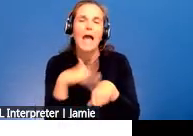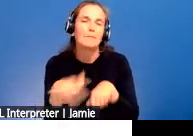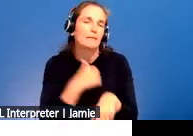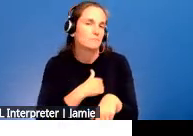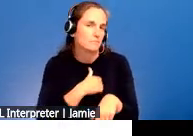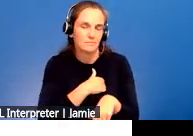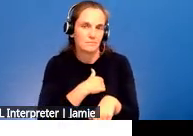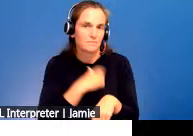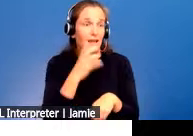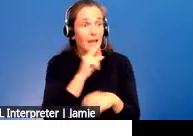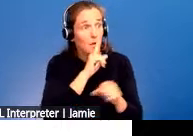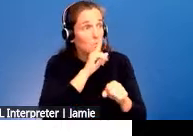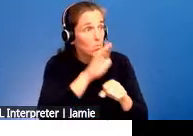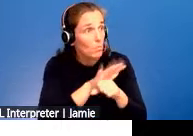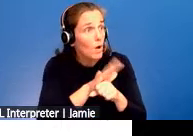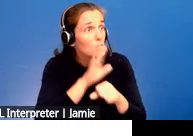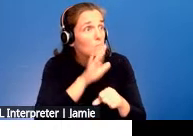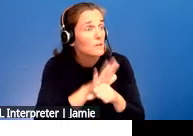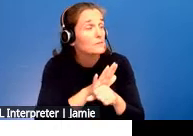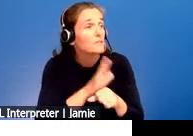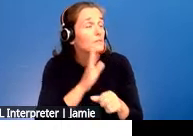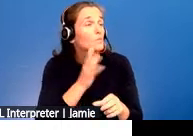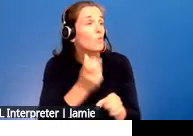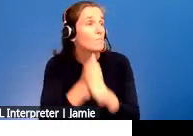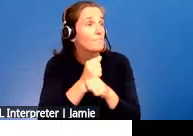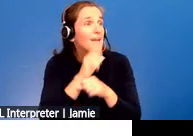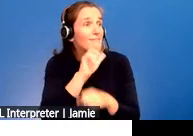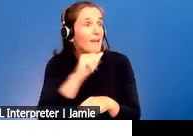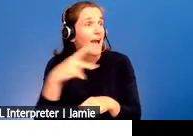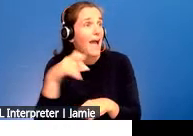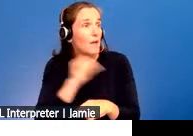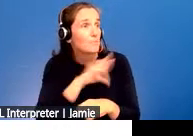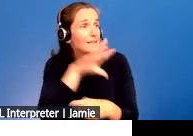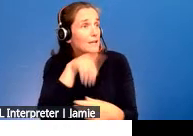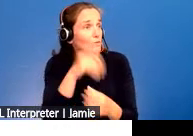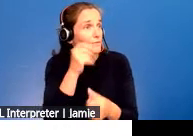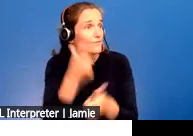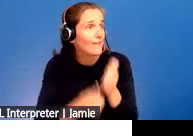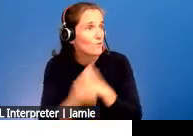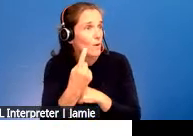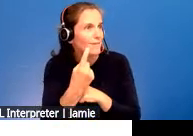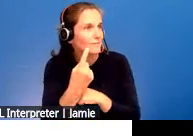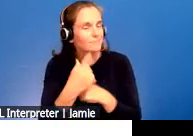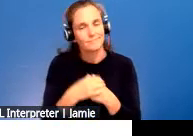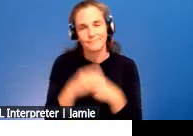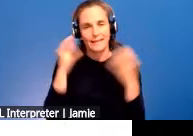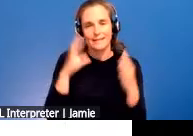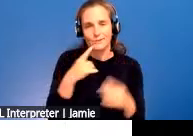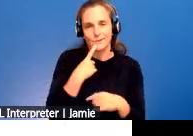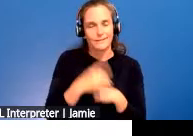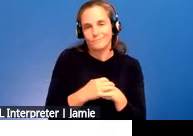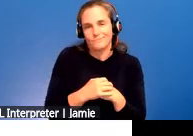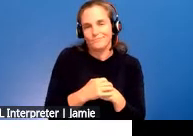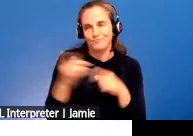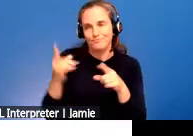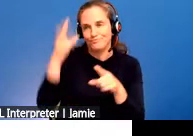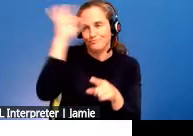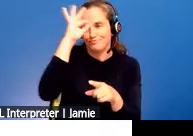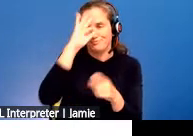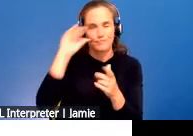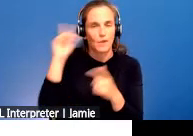to making their sites or their apps inclusive to everyone. And the teacher says, I don't think they have the slightest clue of where to